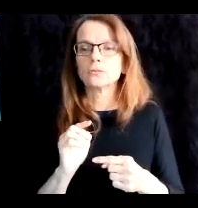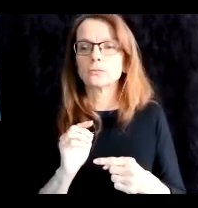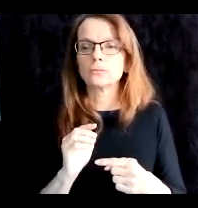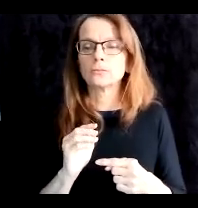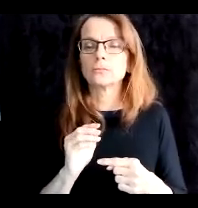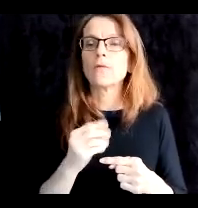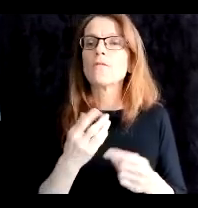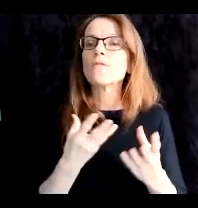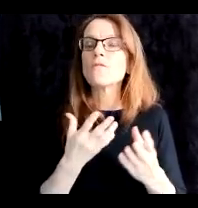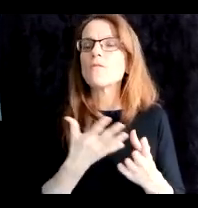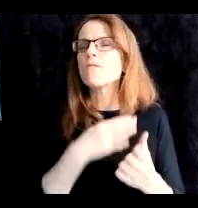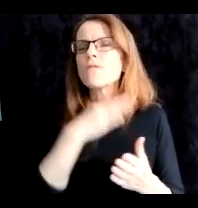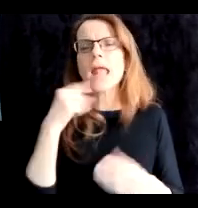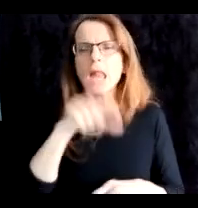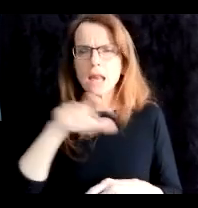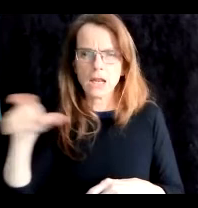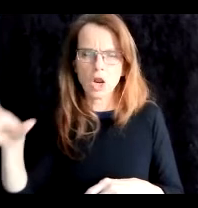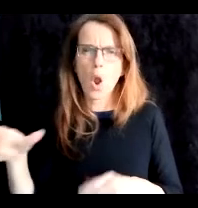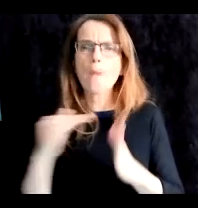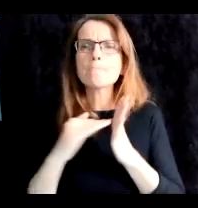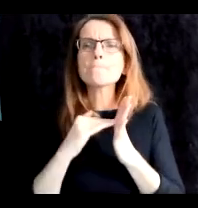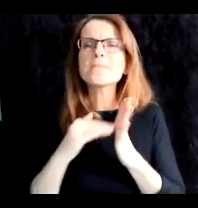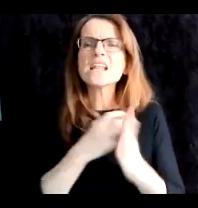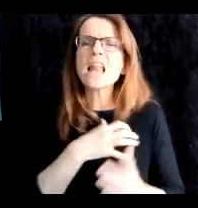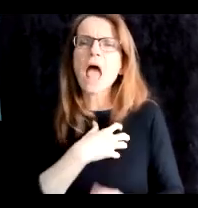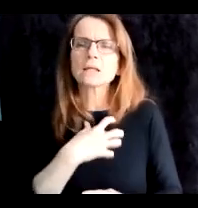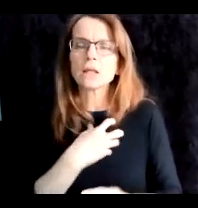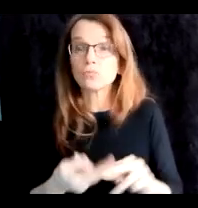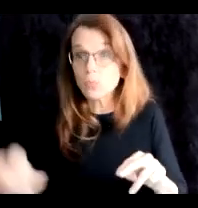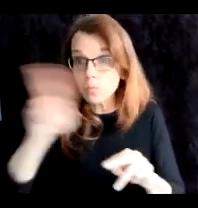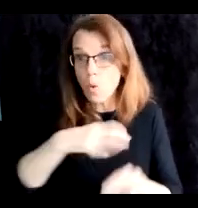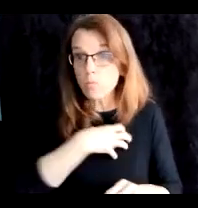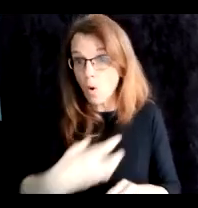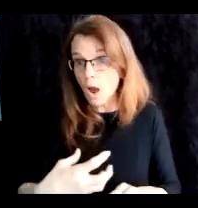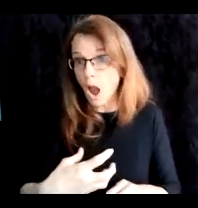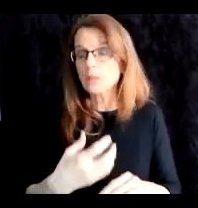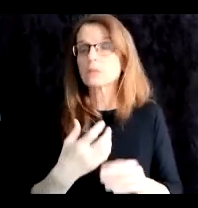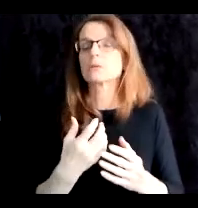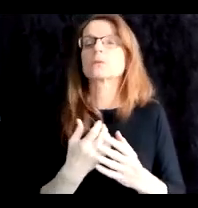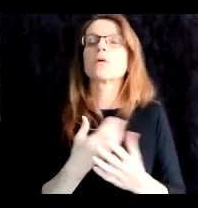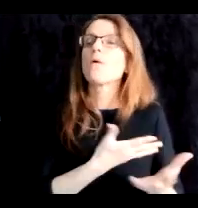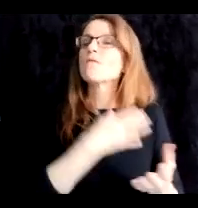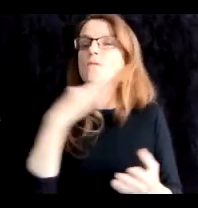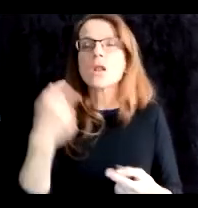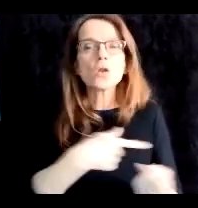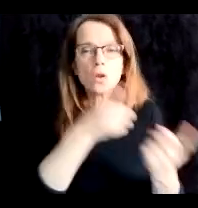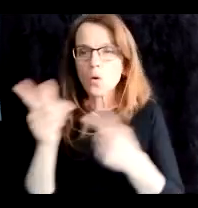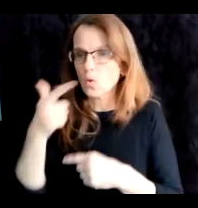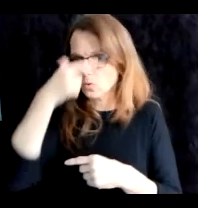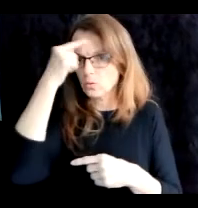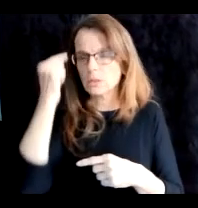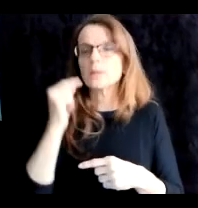to address exactly these issues. Also the issues of the human rights. What's going on, and where is the line between